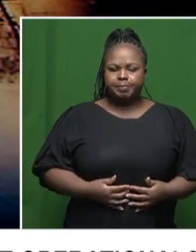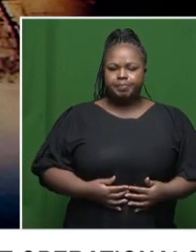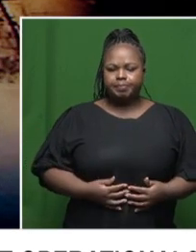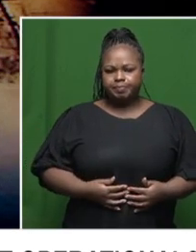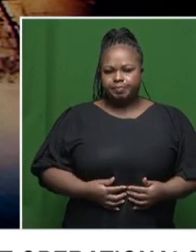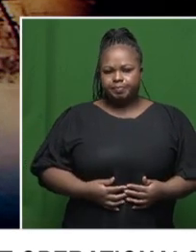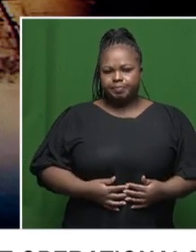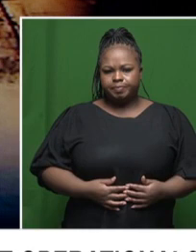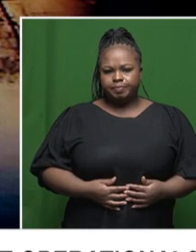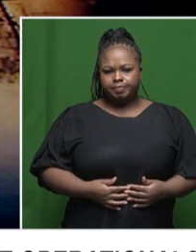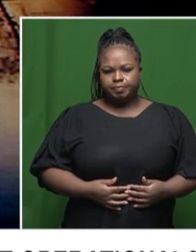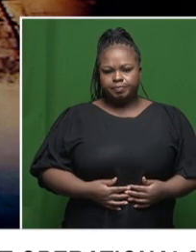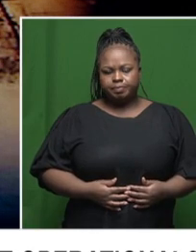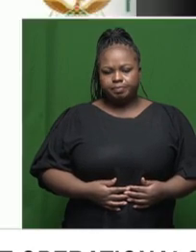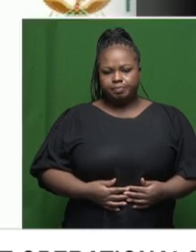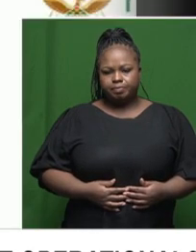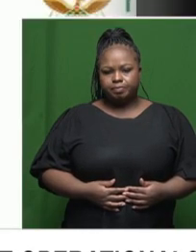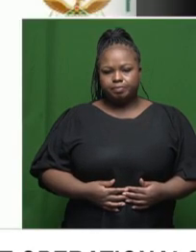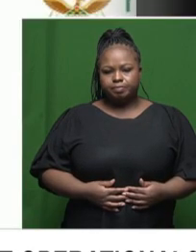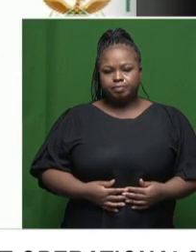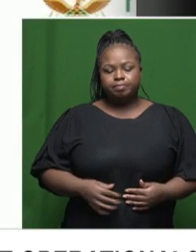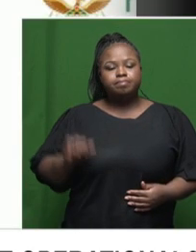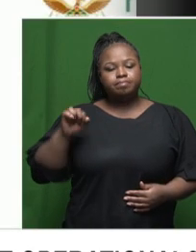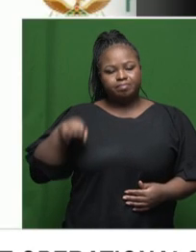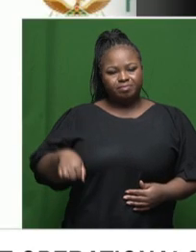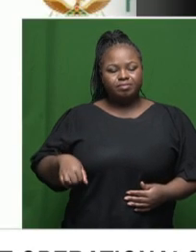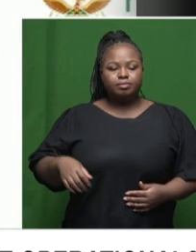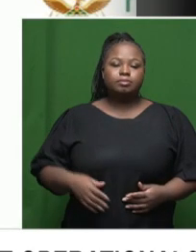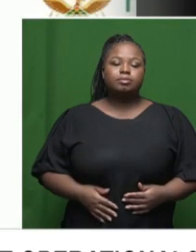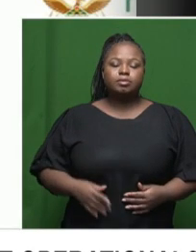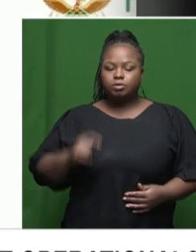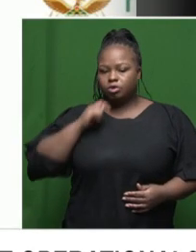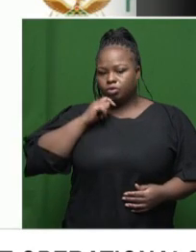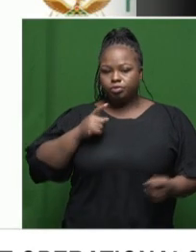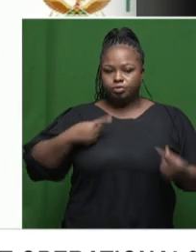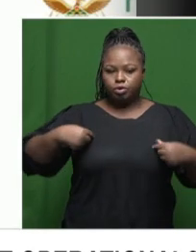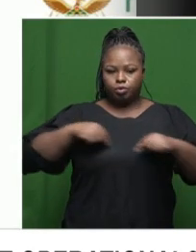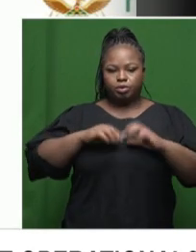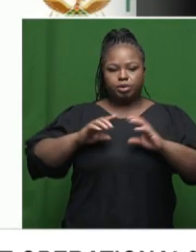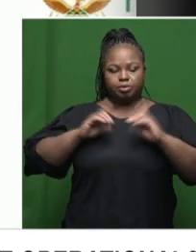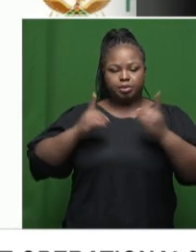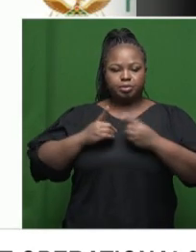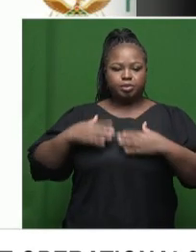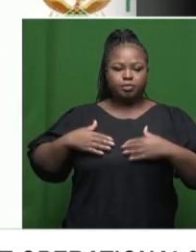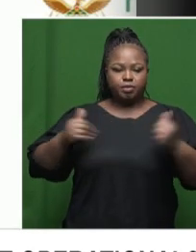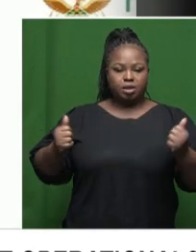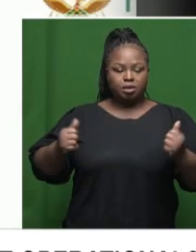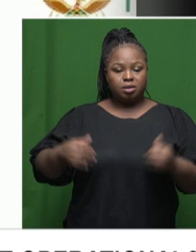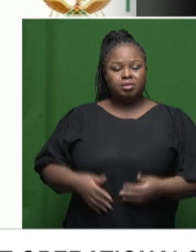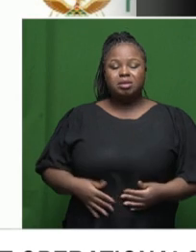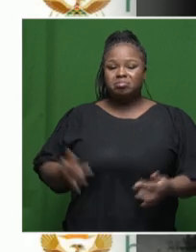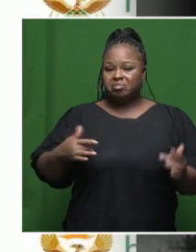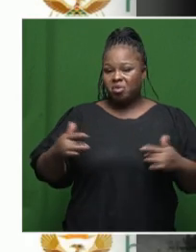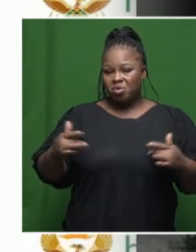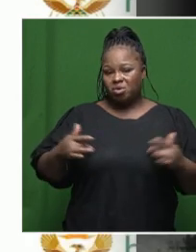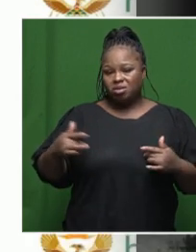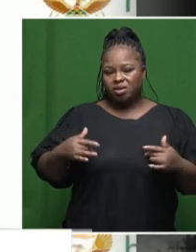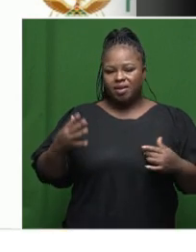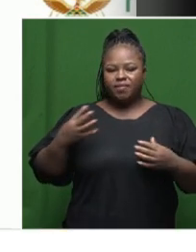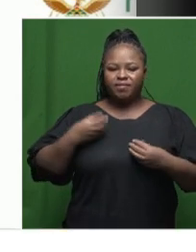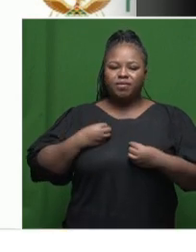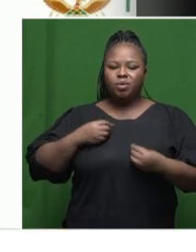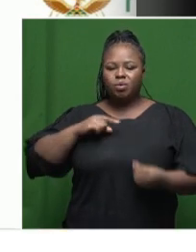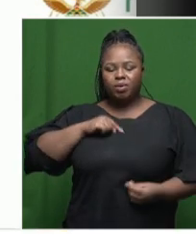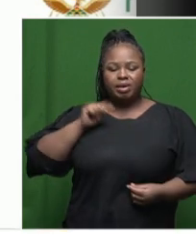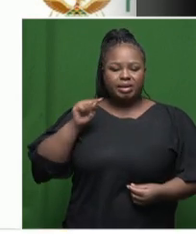these numbers? Yes, indeed, we as the Department of Health and as the government of the country are very concerned by the